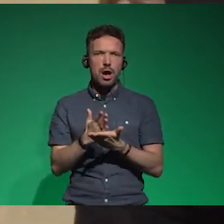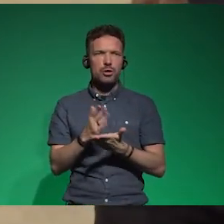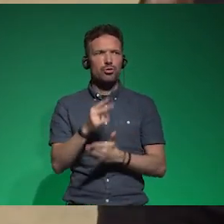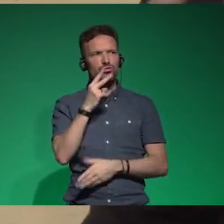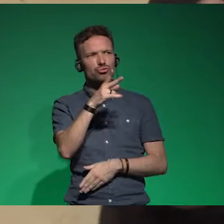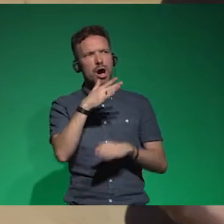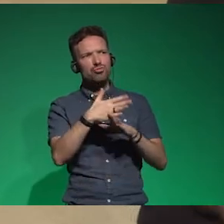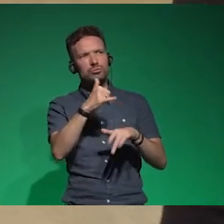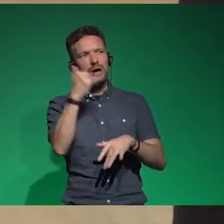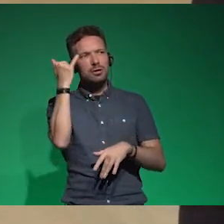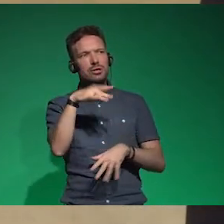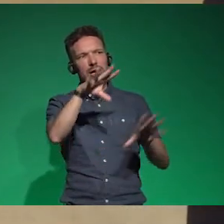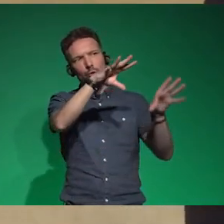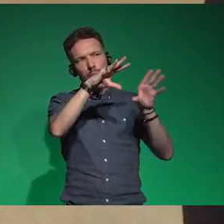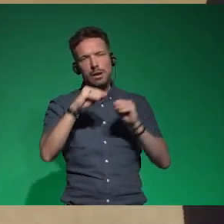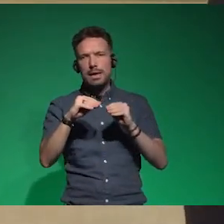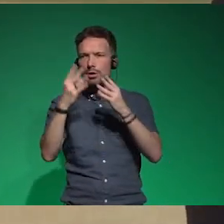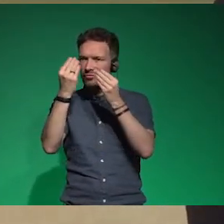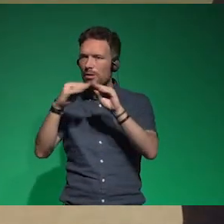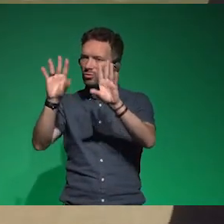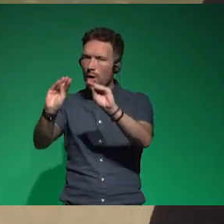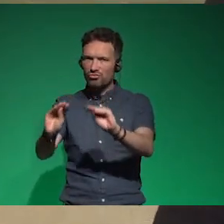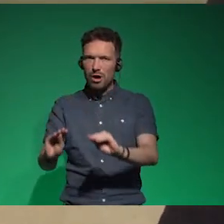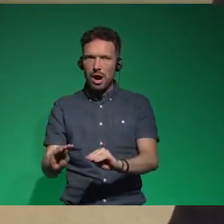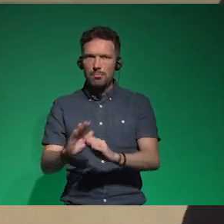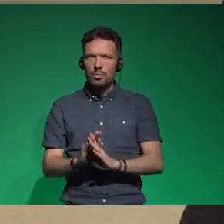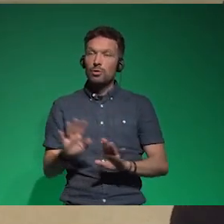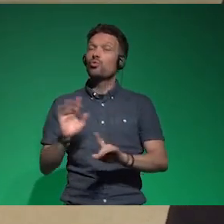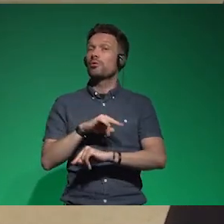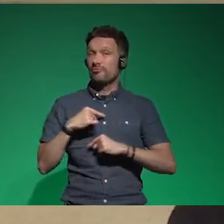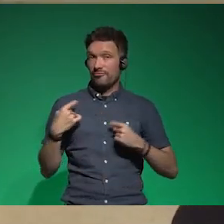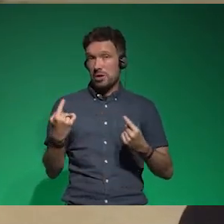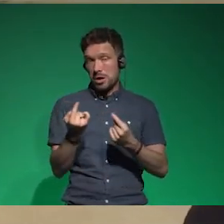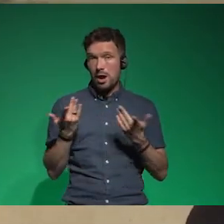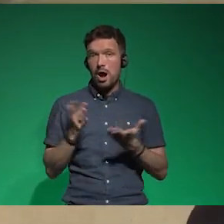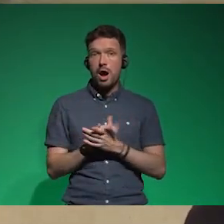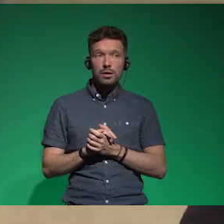place for like all of the information will be around, because